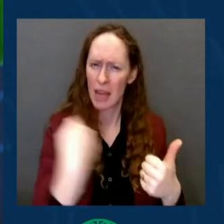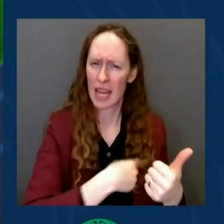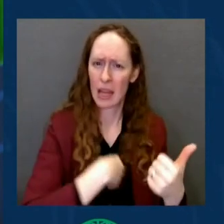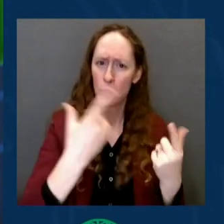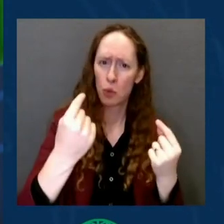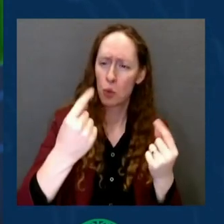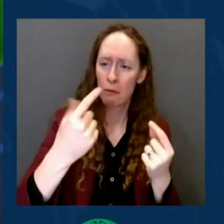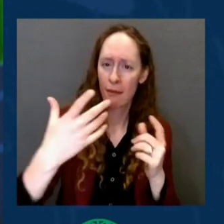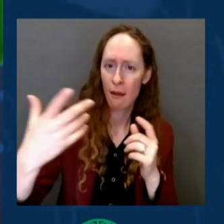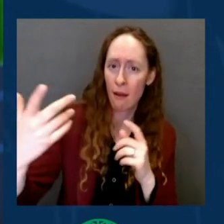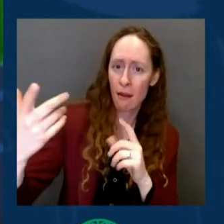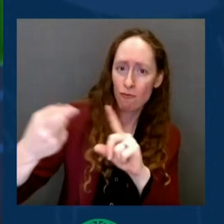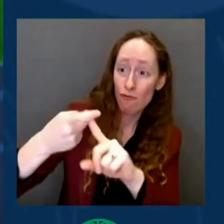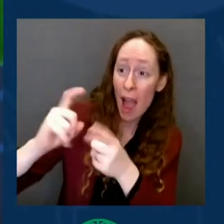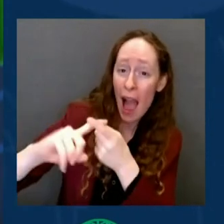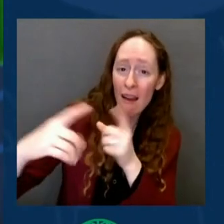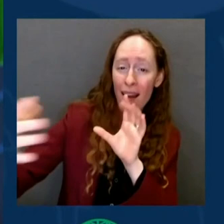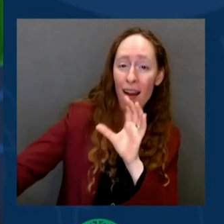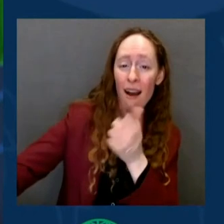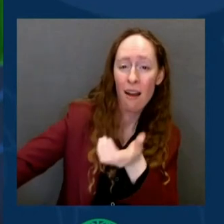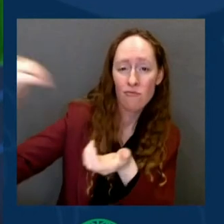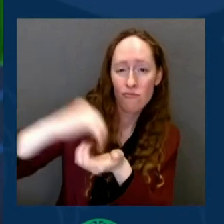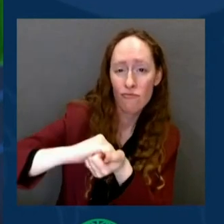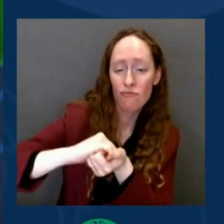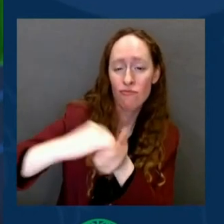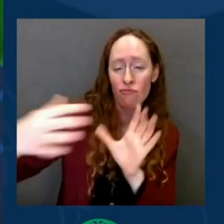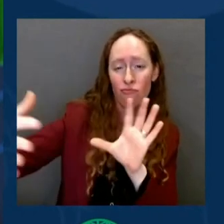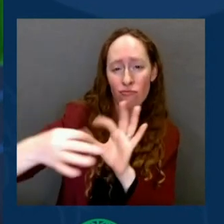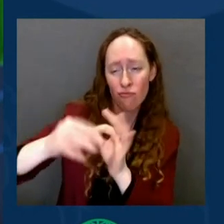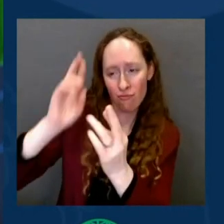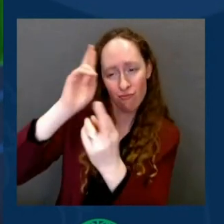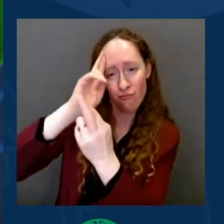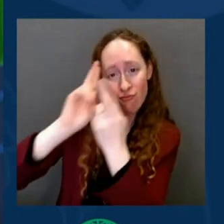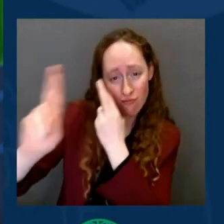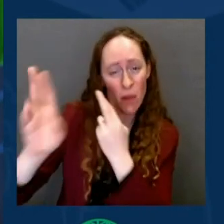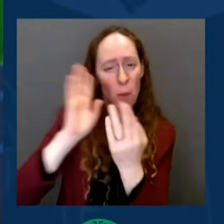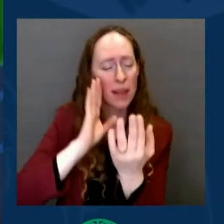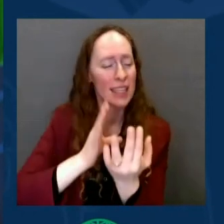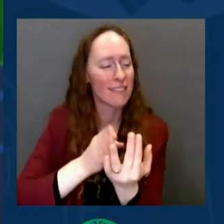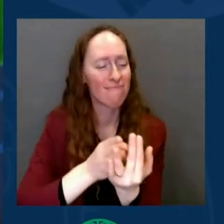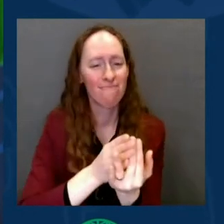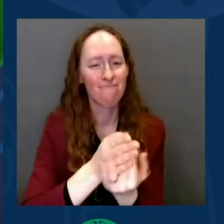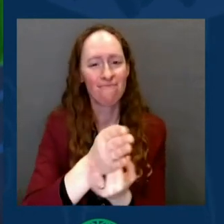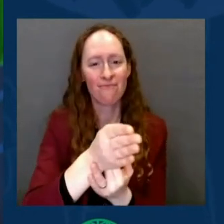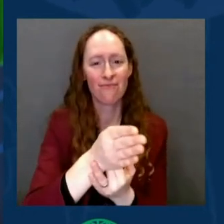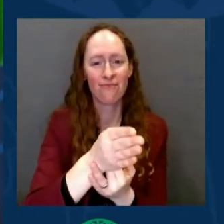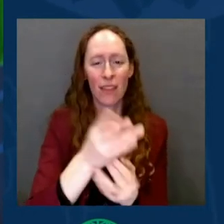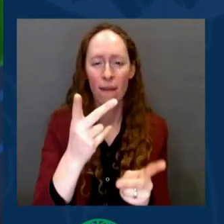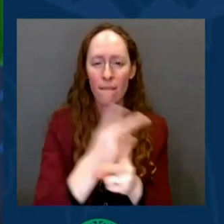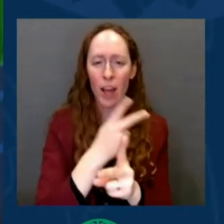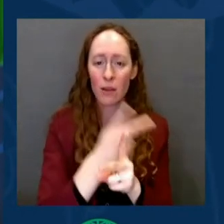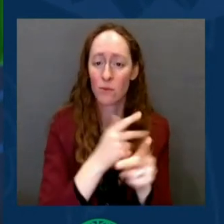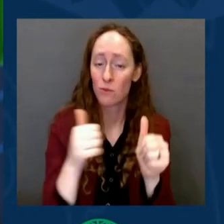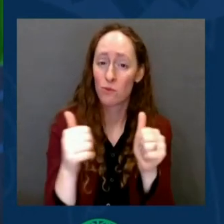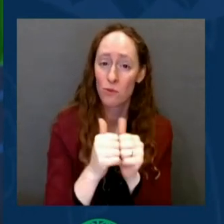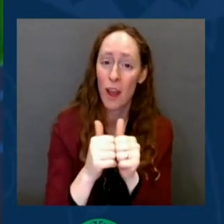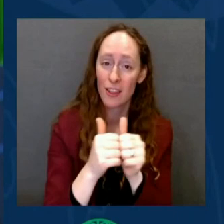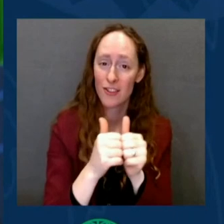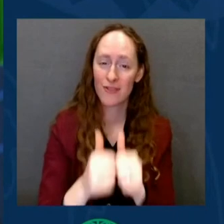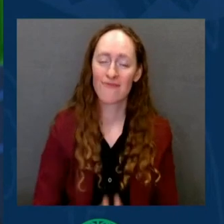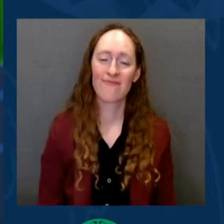profound transition, working together, this requires another way of thinking of the